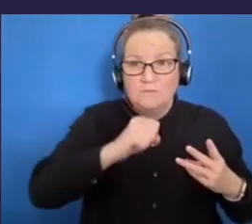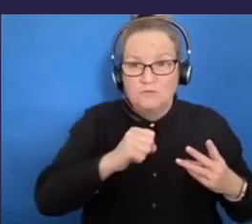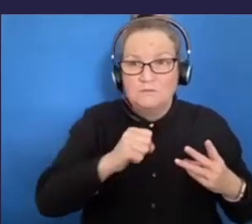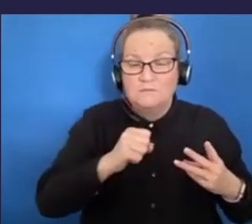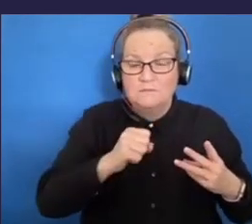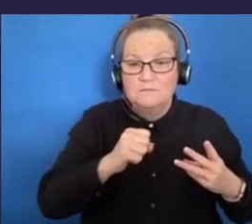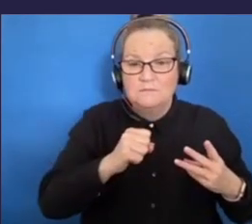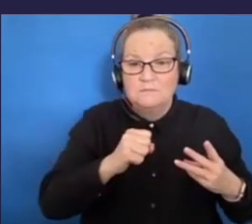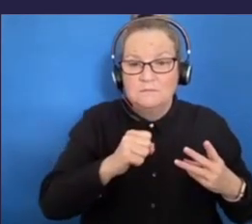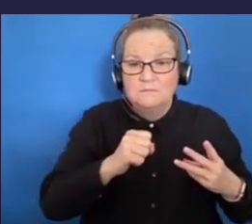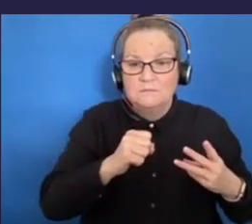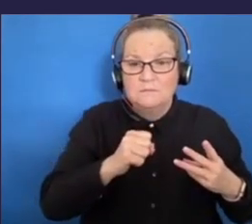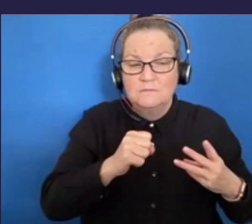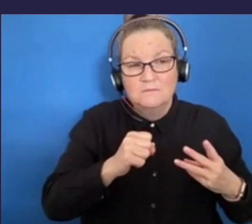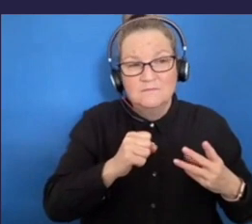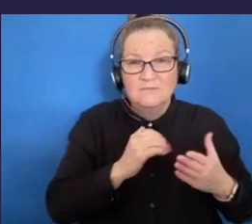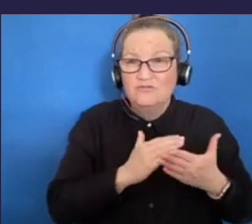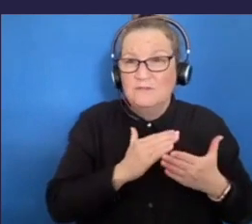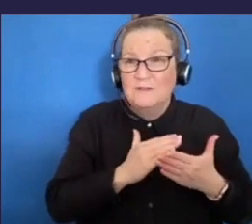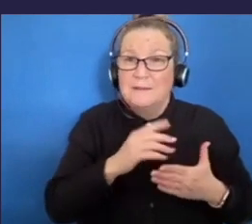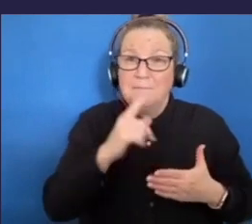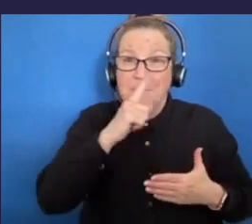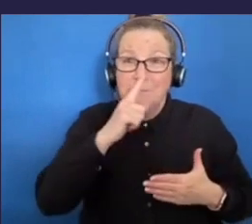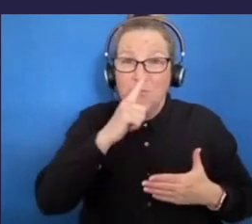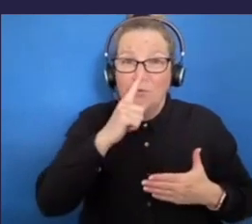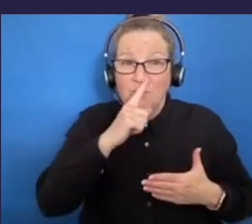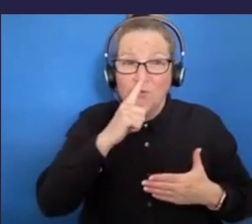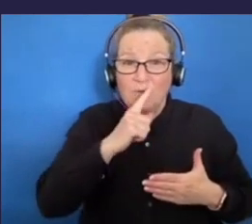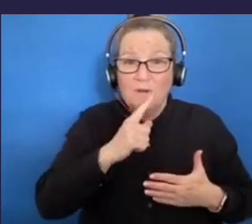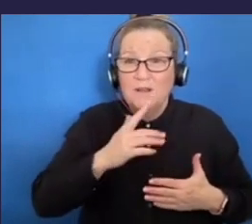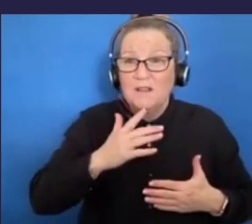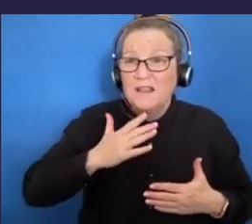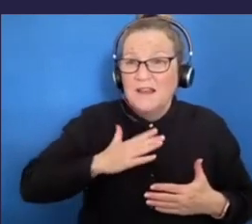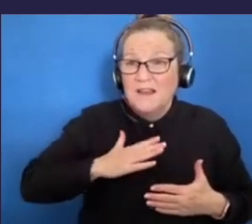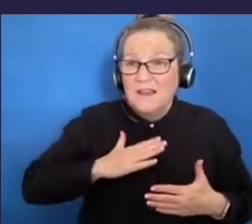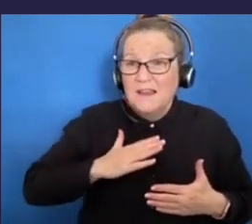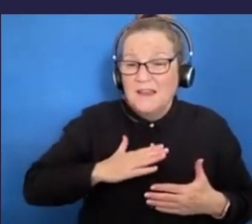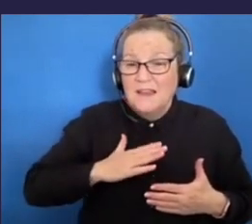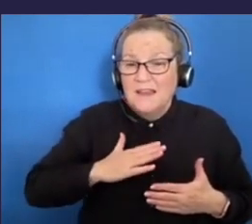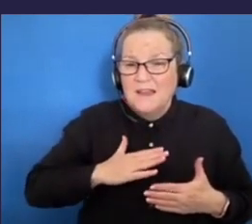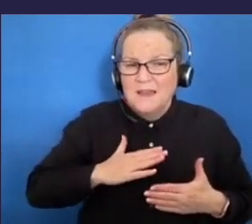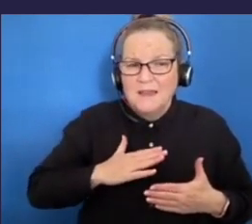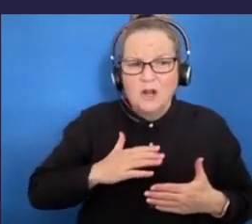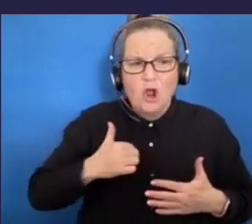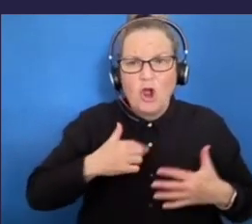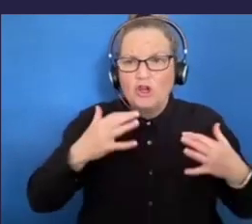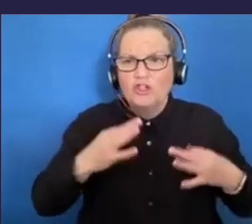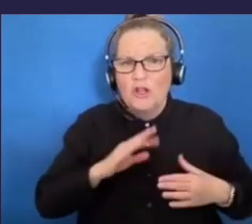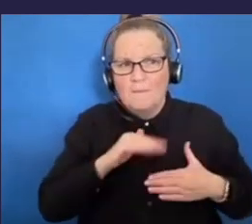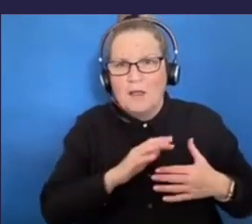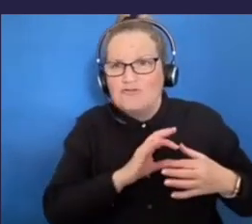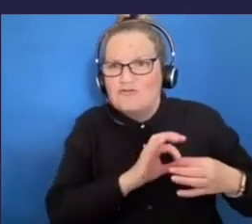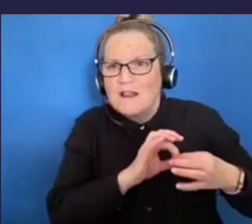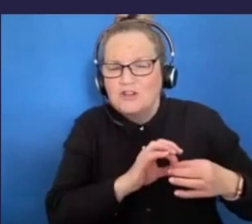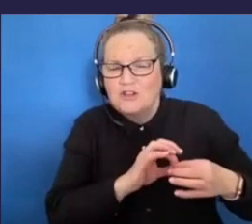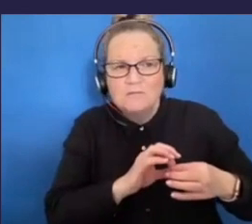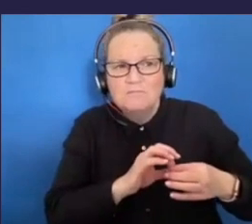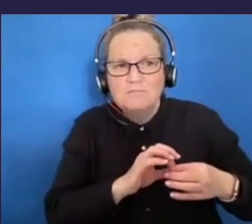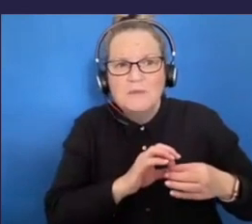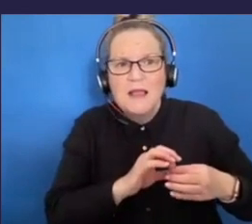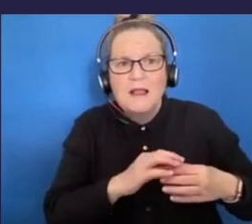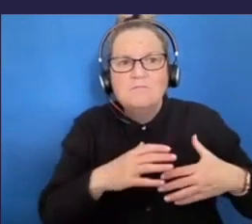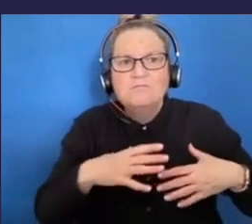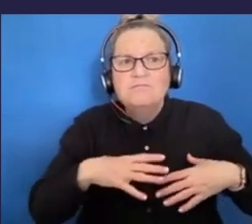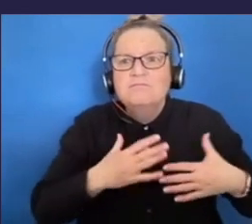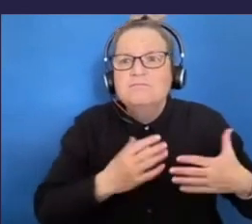that humans need a range of freely given and chosen relationships, including friendship.